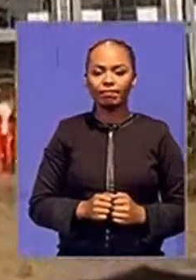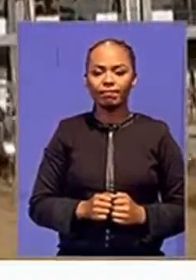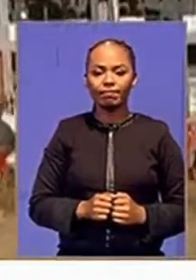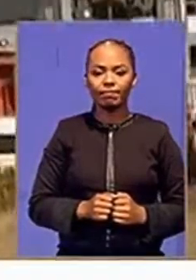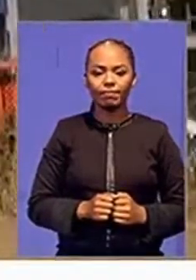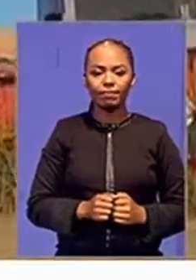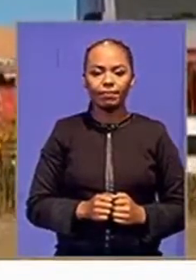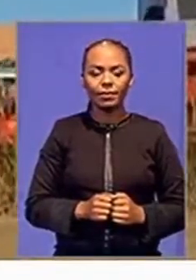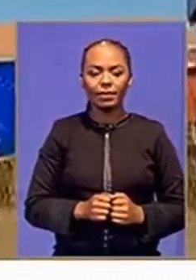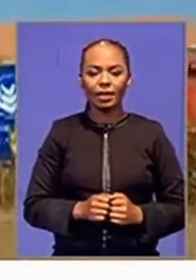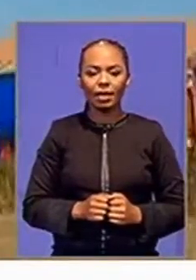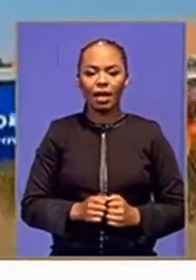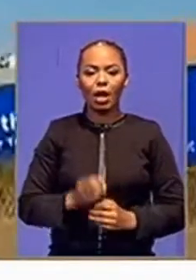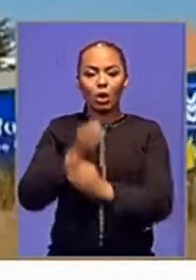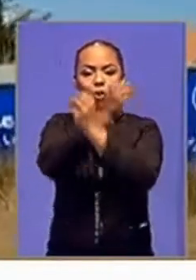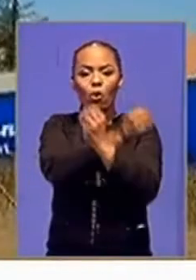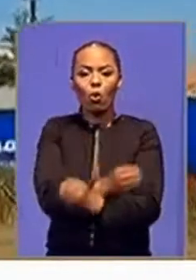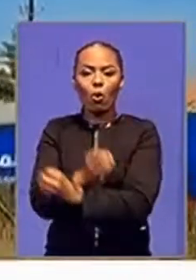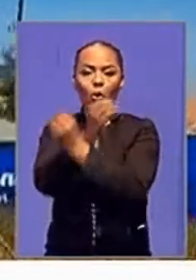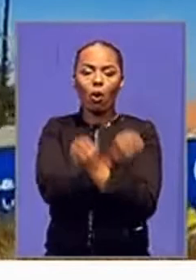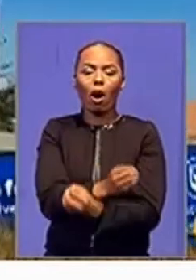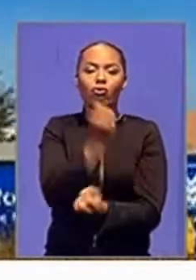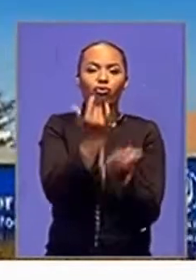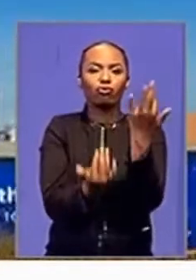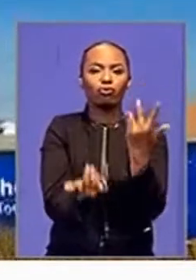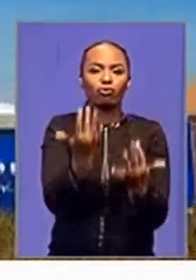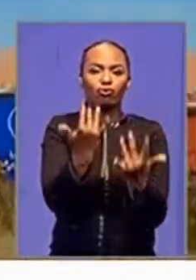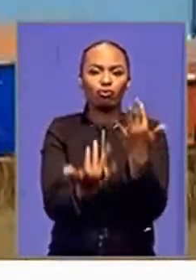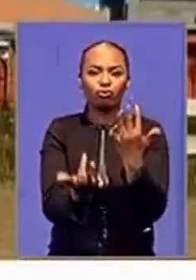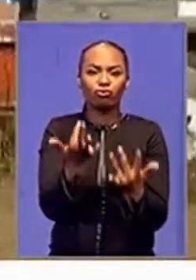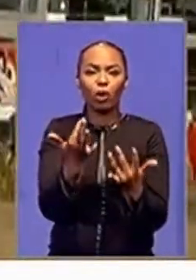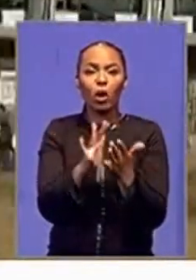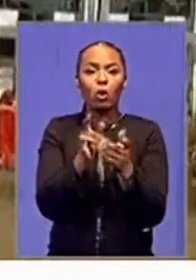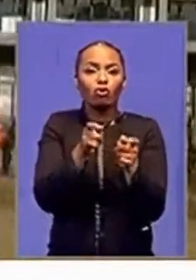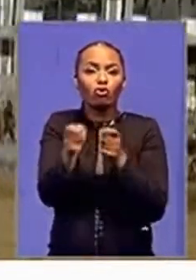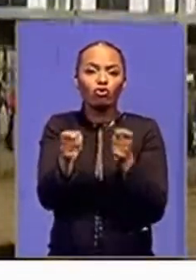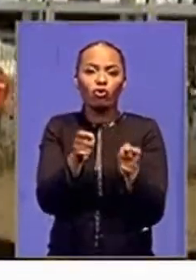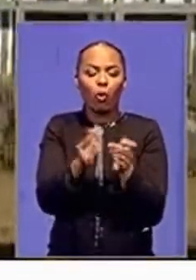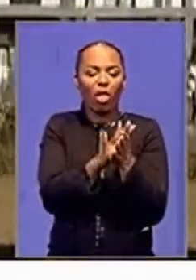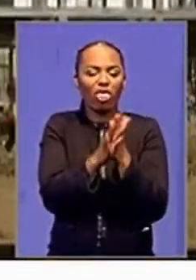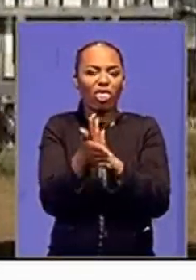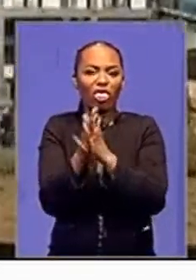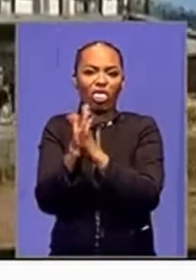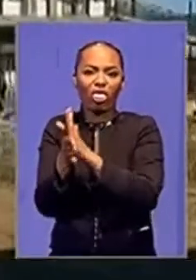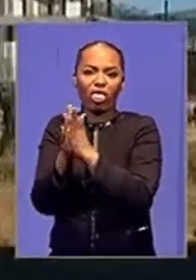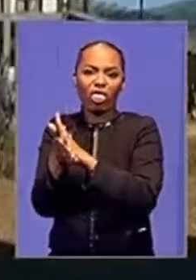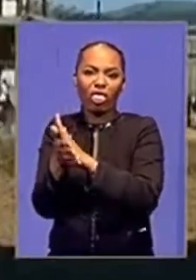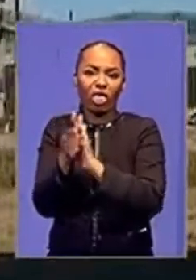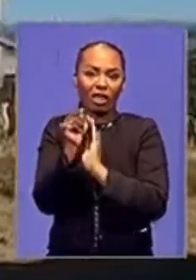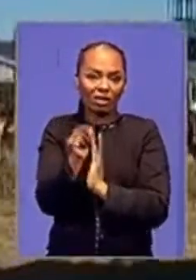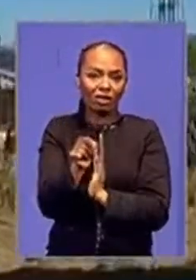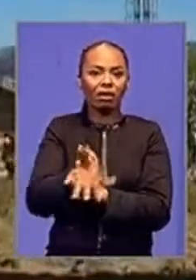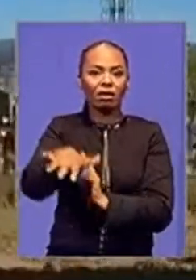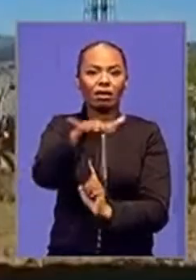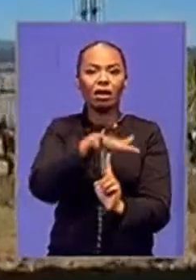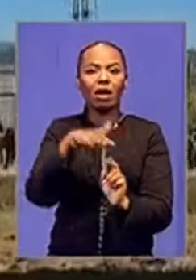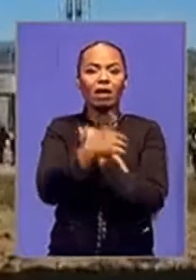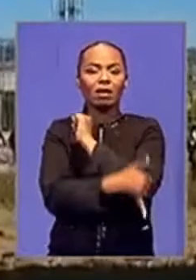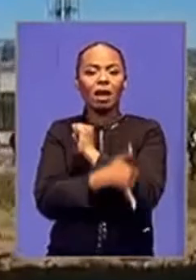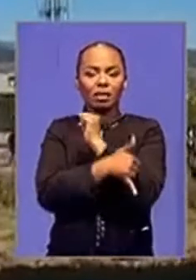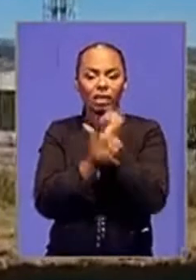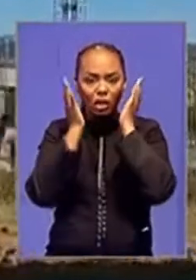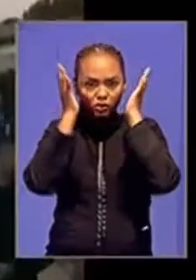Dilori di fišitšwe mabenkele a senywa le go hula ke baepelaetši ba nyaka go pušo ya demokrasi ka nageng ya Eswatini. Basekaseki ba